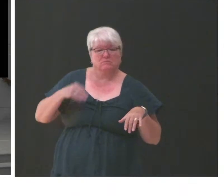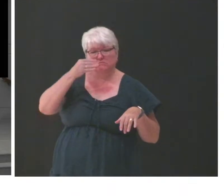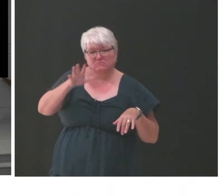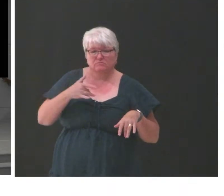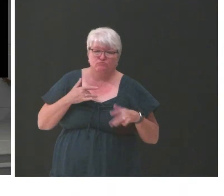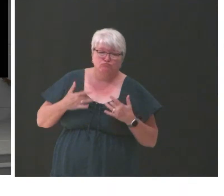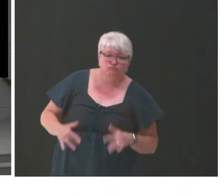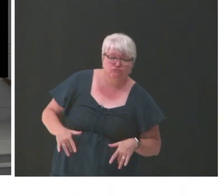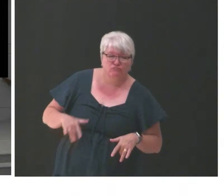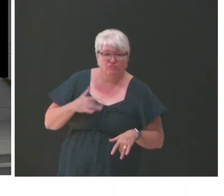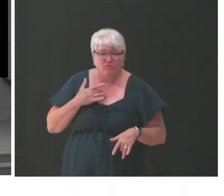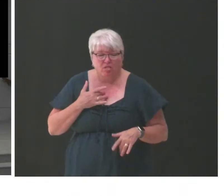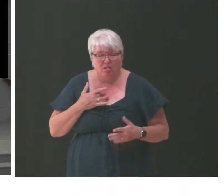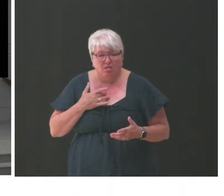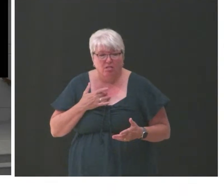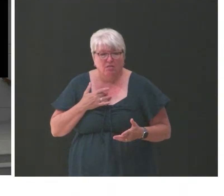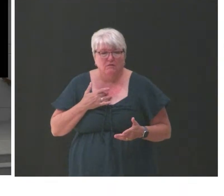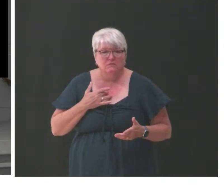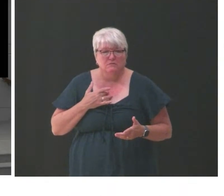discouragement,